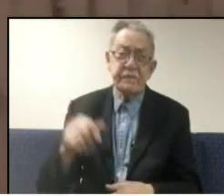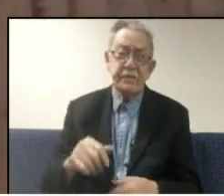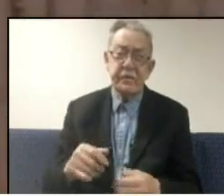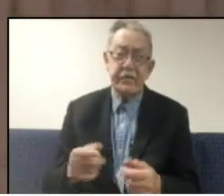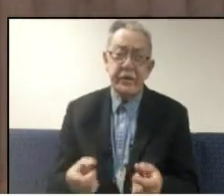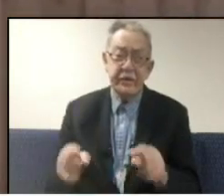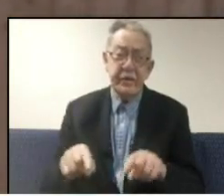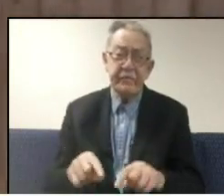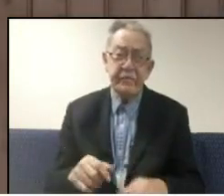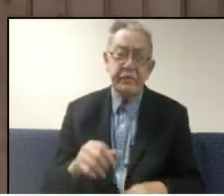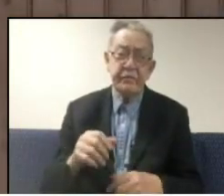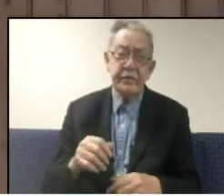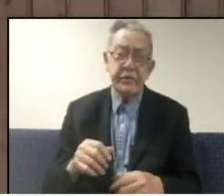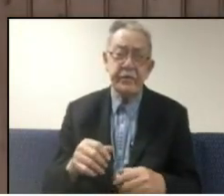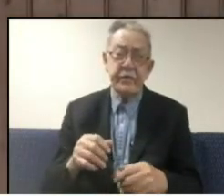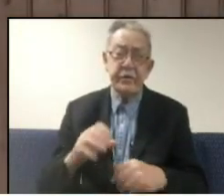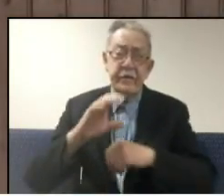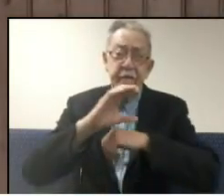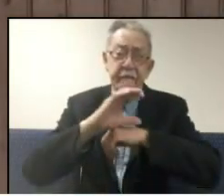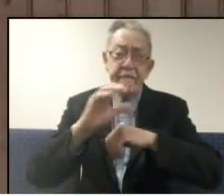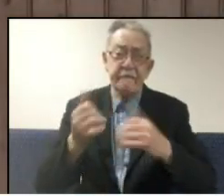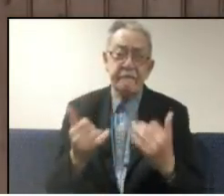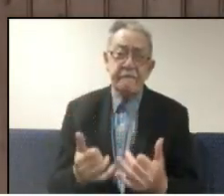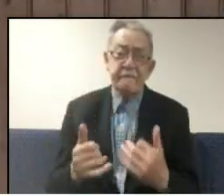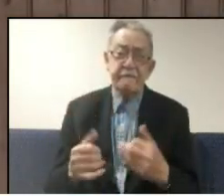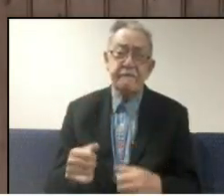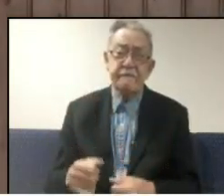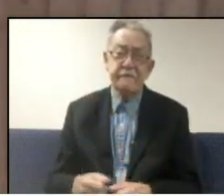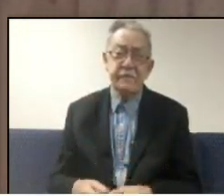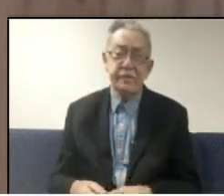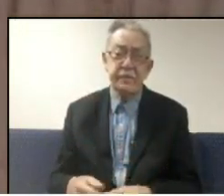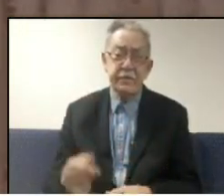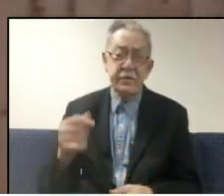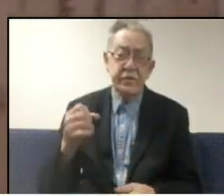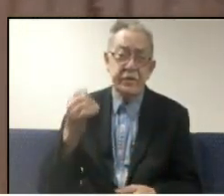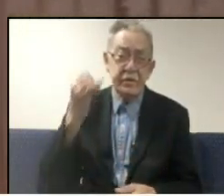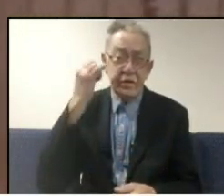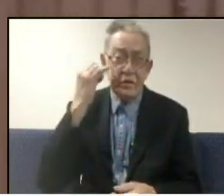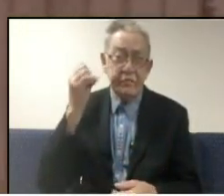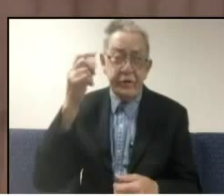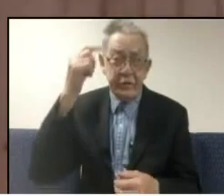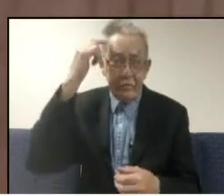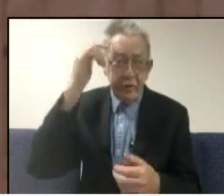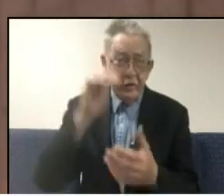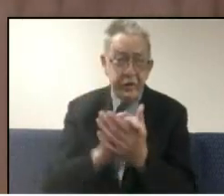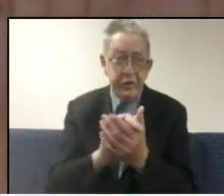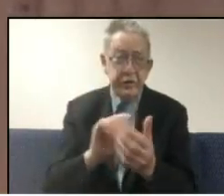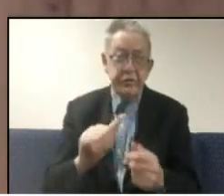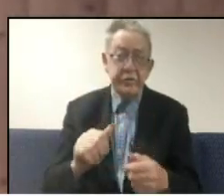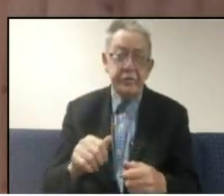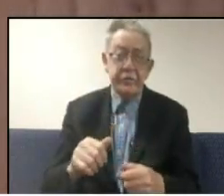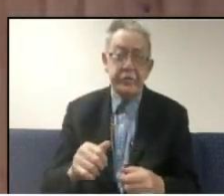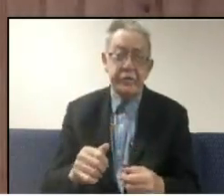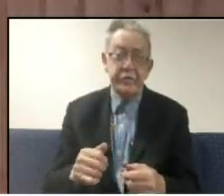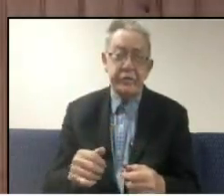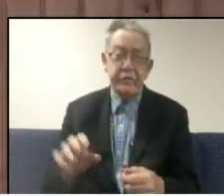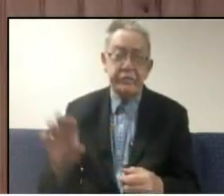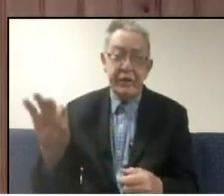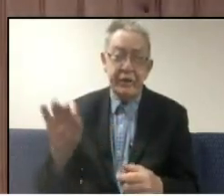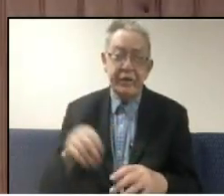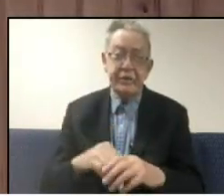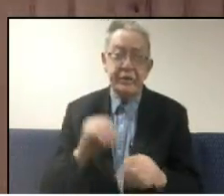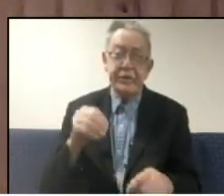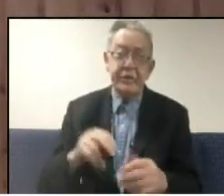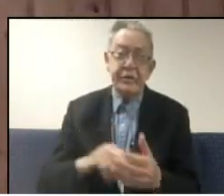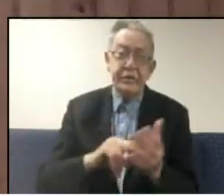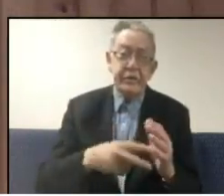our believers came to discover the calling that God has on their life and the purpose that God